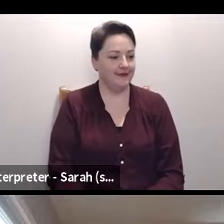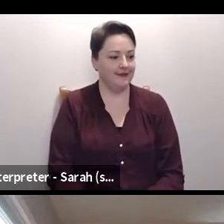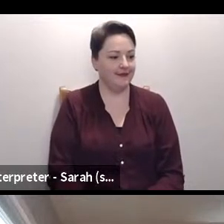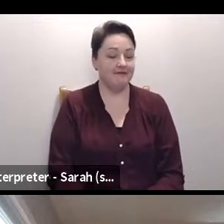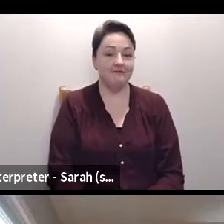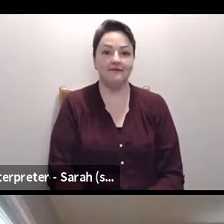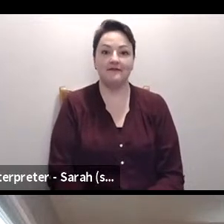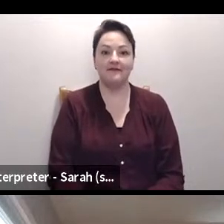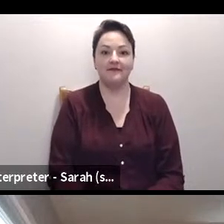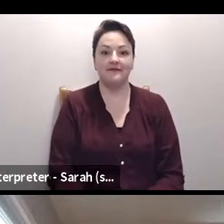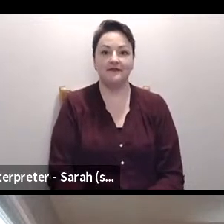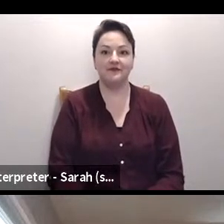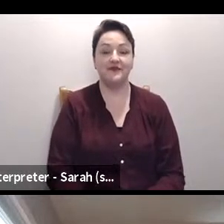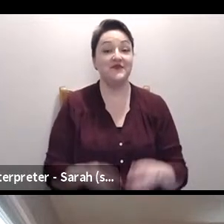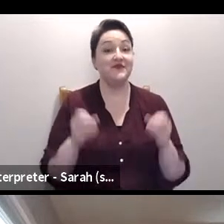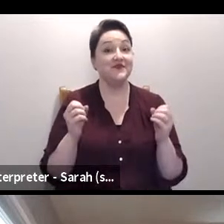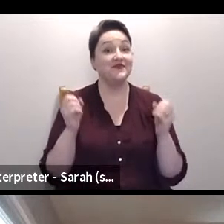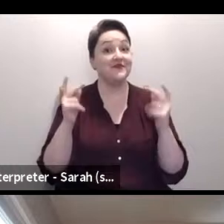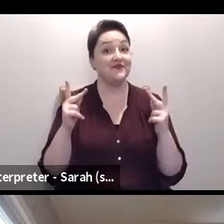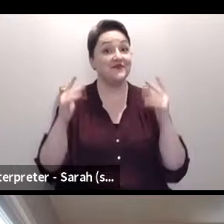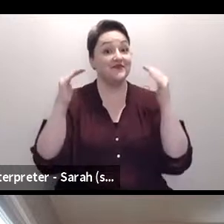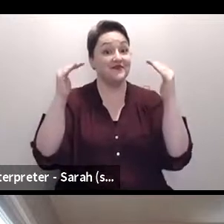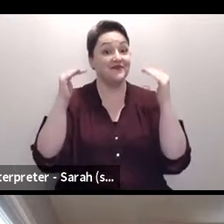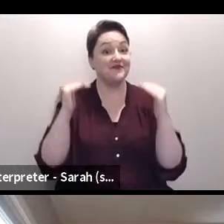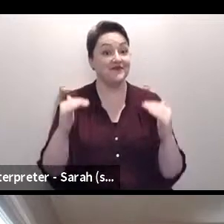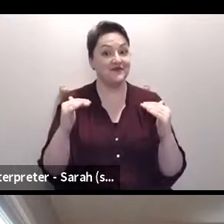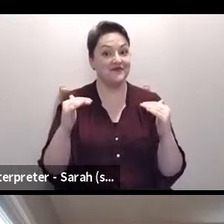Okay, let's move on to Dina.